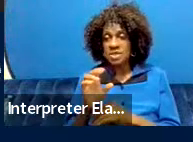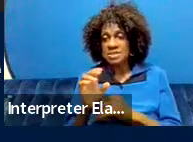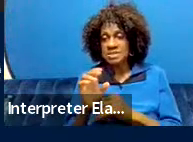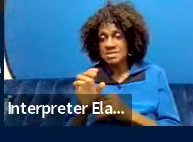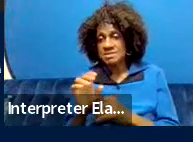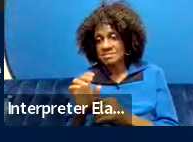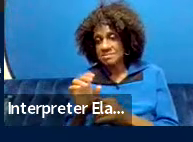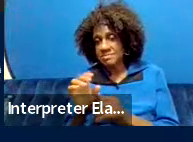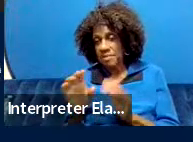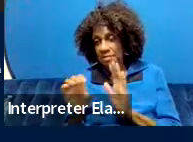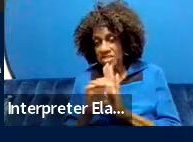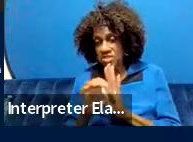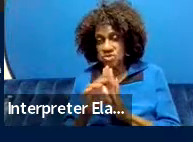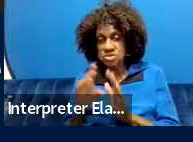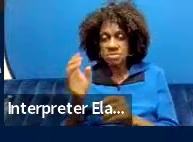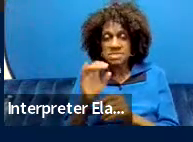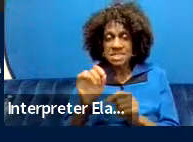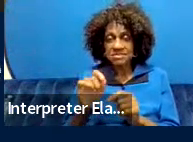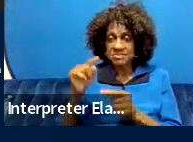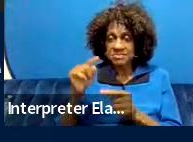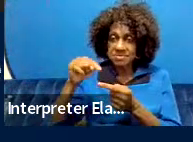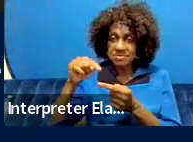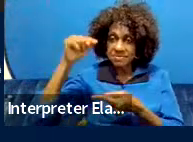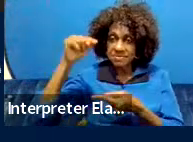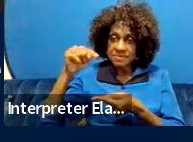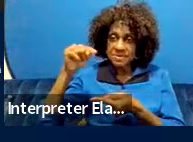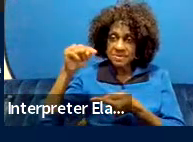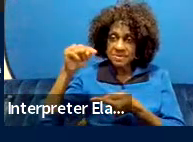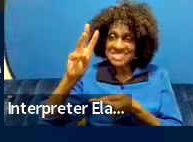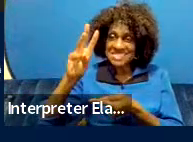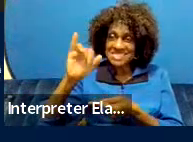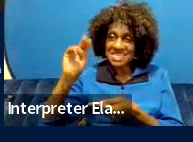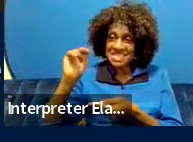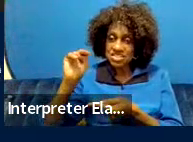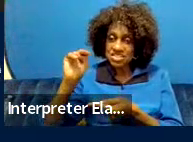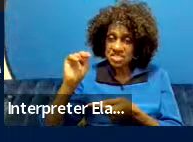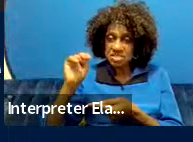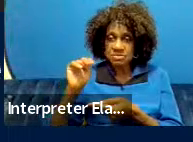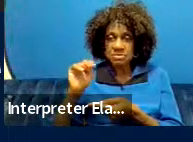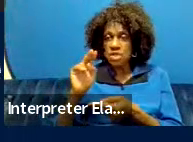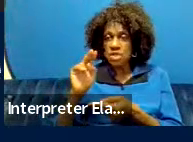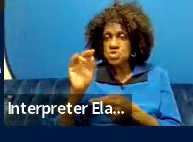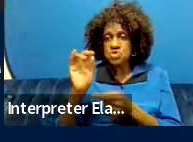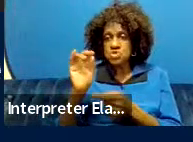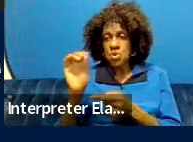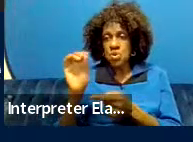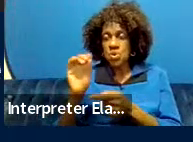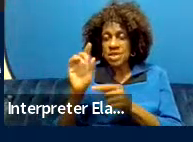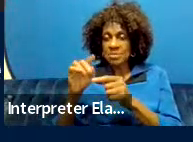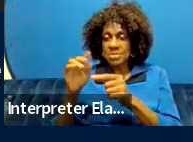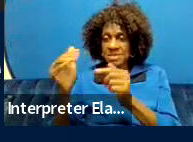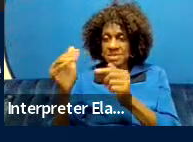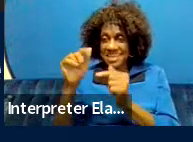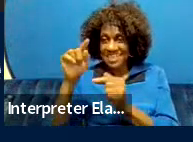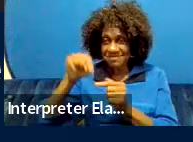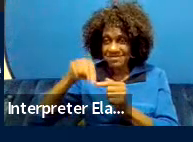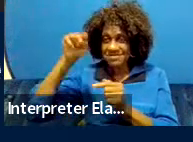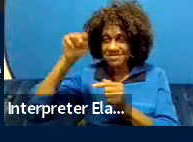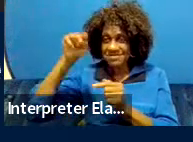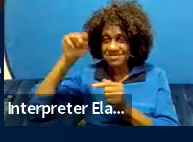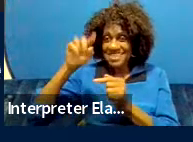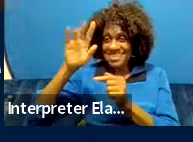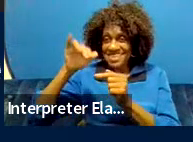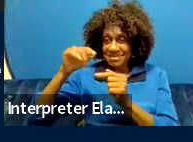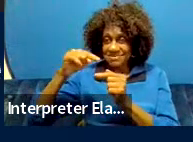must have a field height of 6 inches minimum, and no characters or Braille can be in this field.